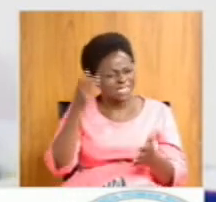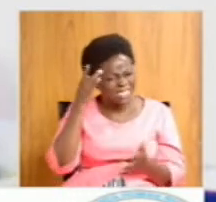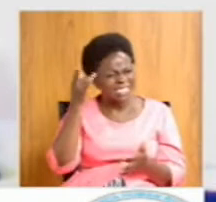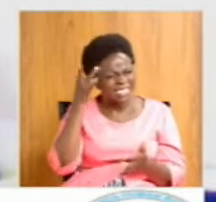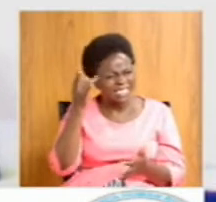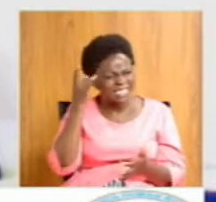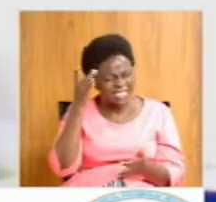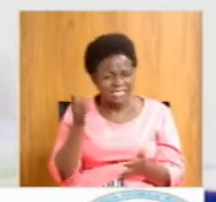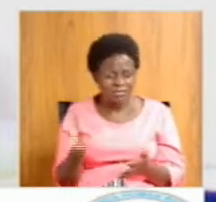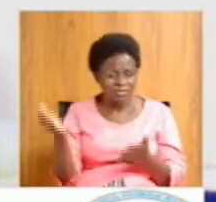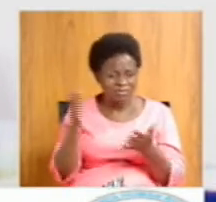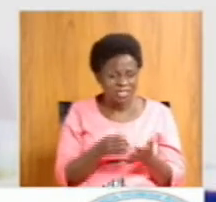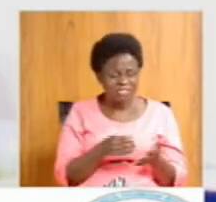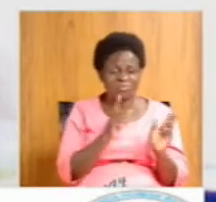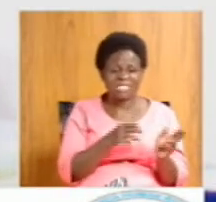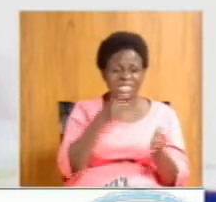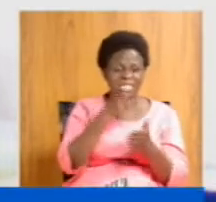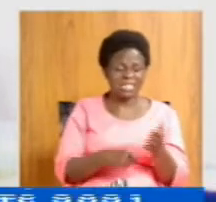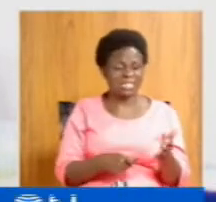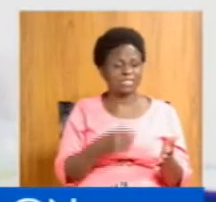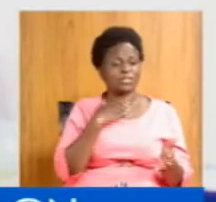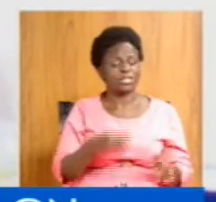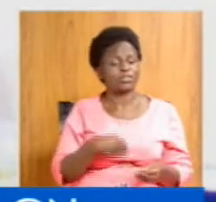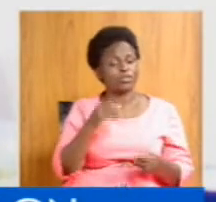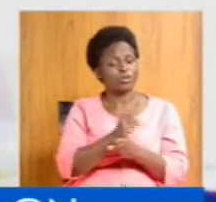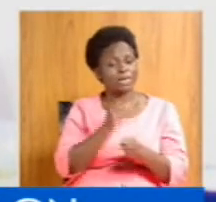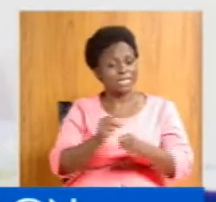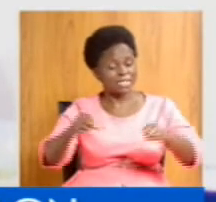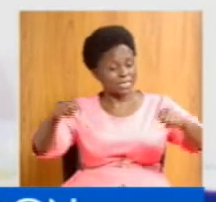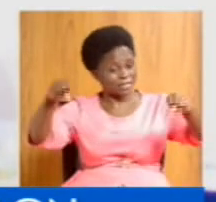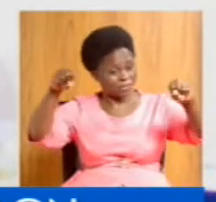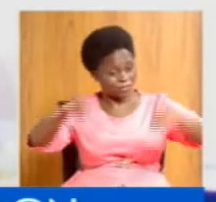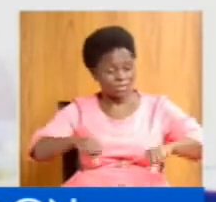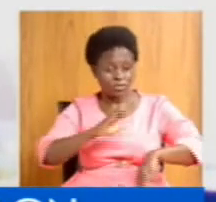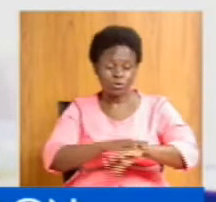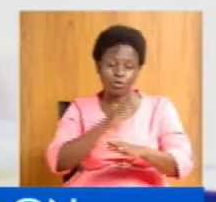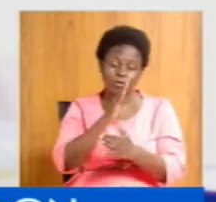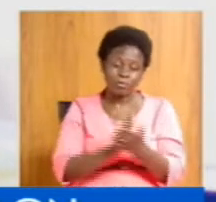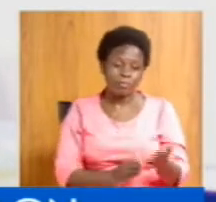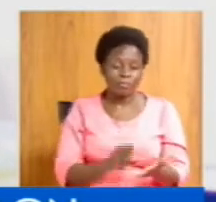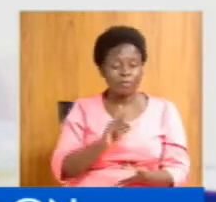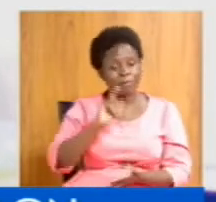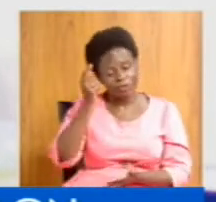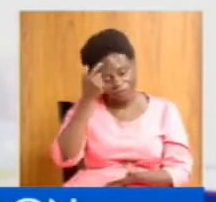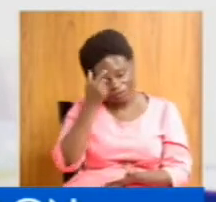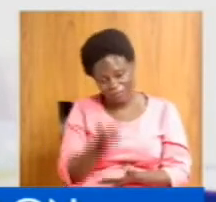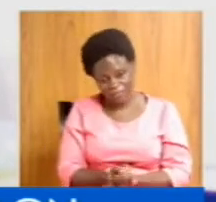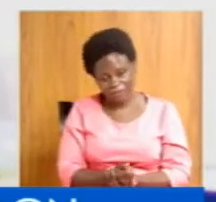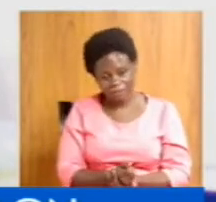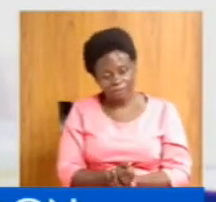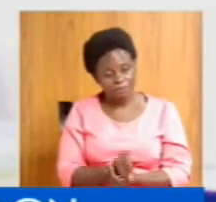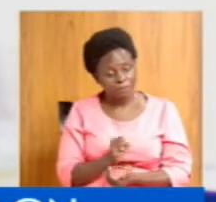when you begin to bring the unpopular ones now you make it even more worse so I think on part of government that's something that we could be able to look at